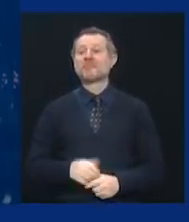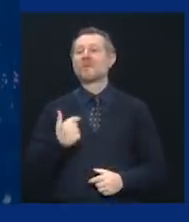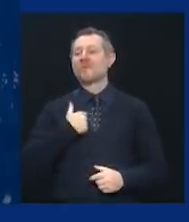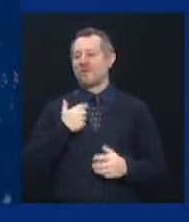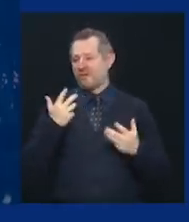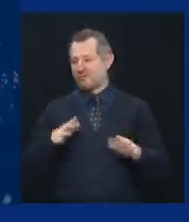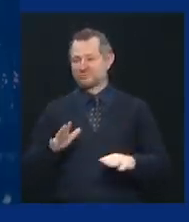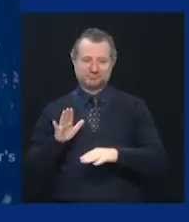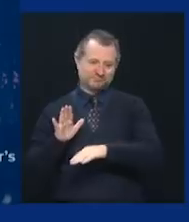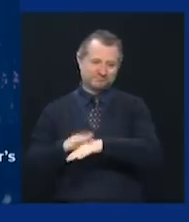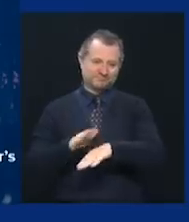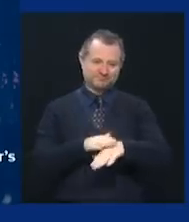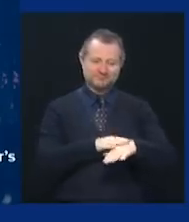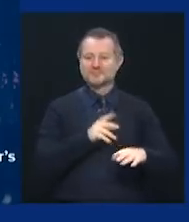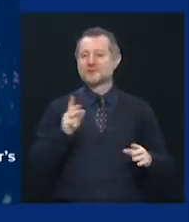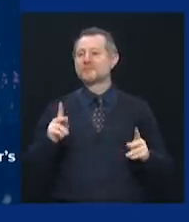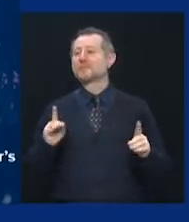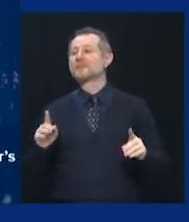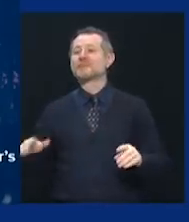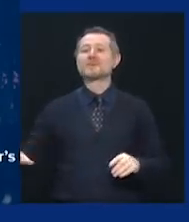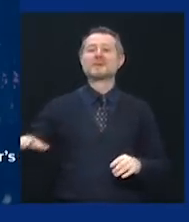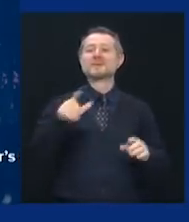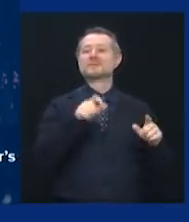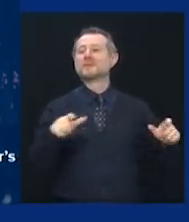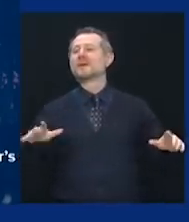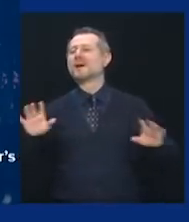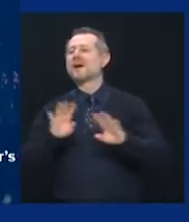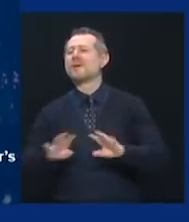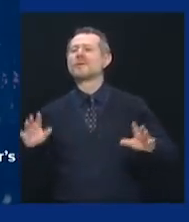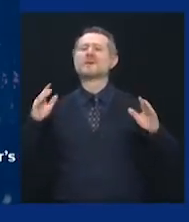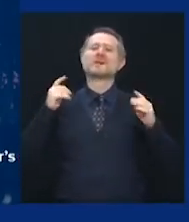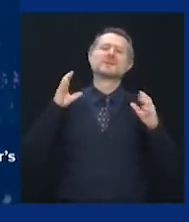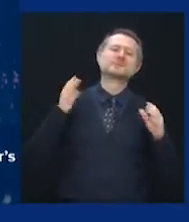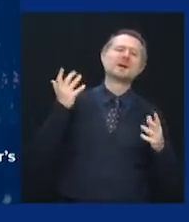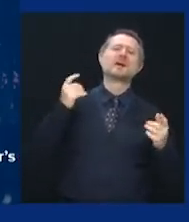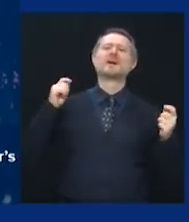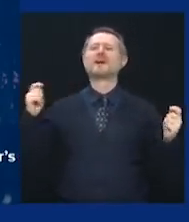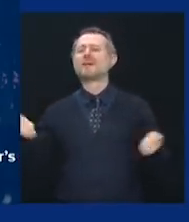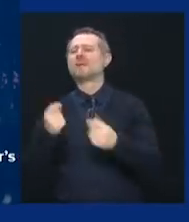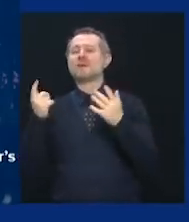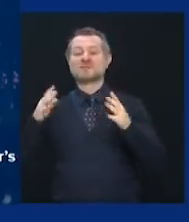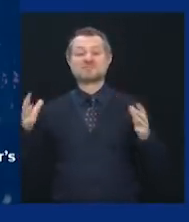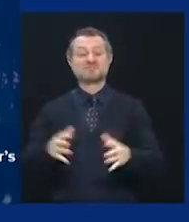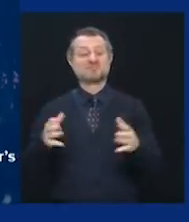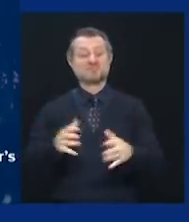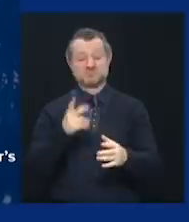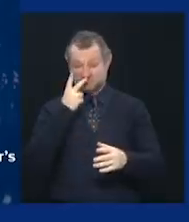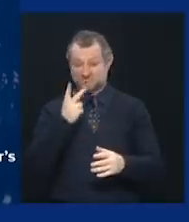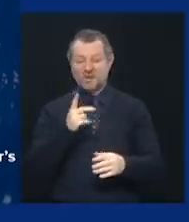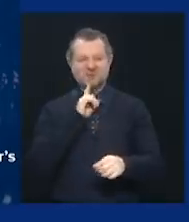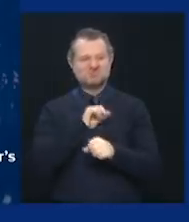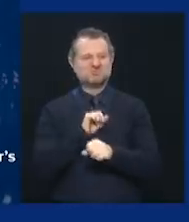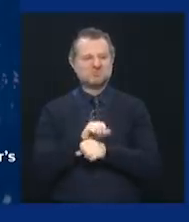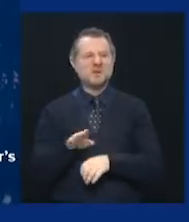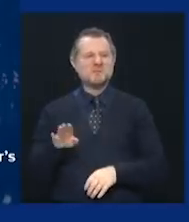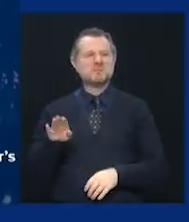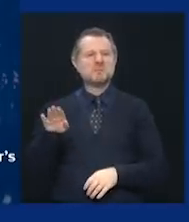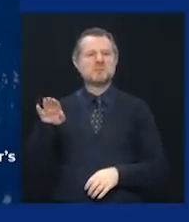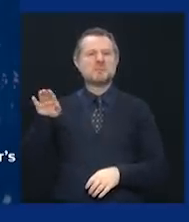about holidays and gatherings, and we're seeing the spike that came from increased social